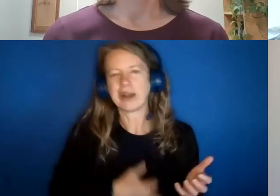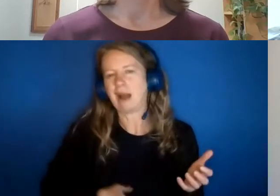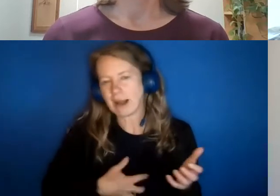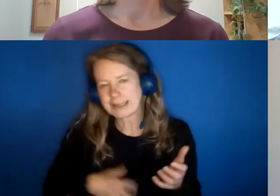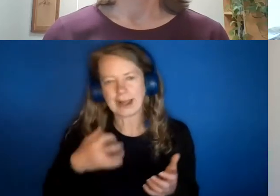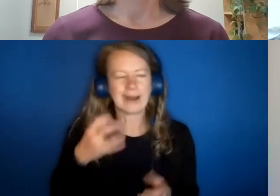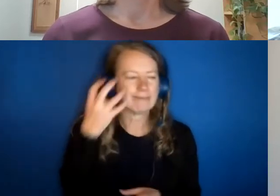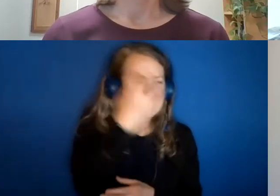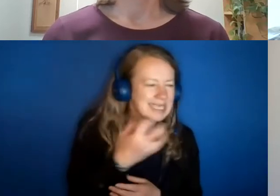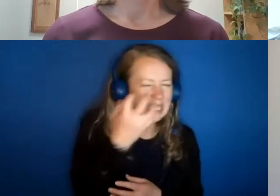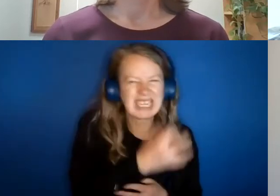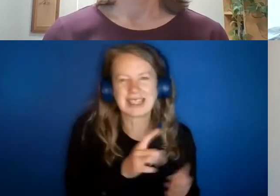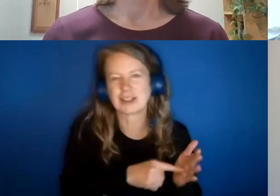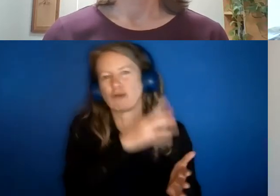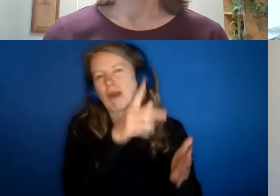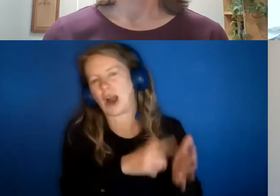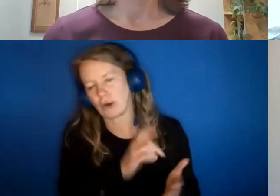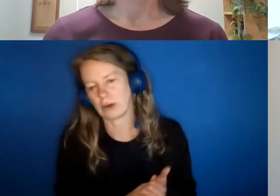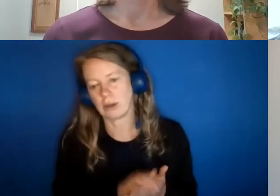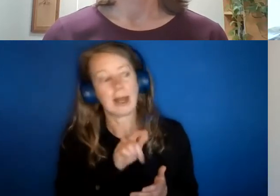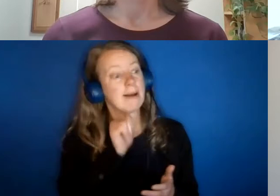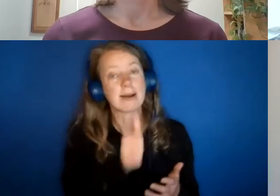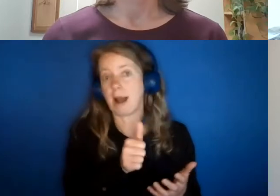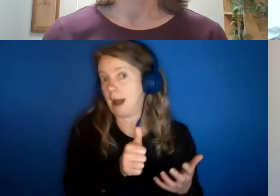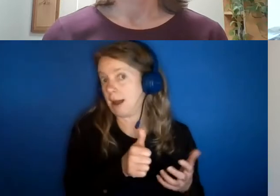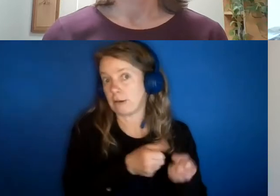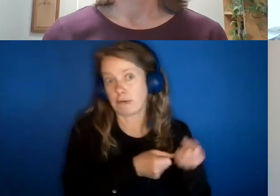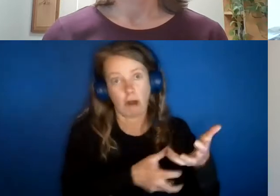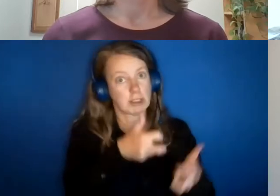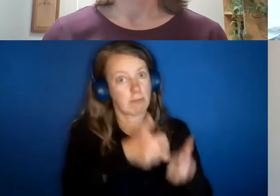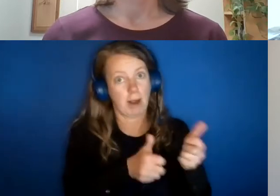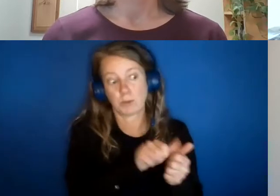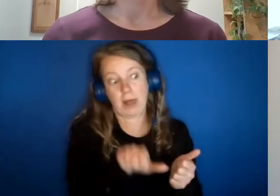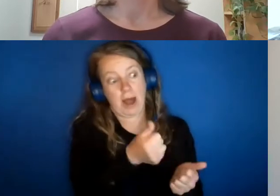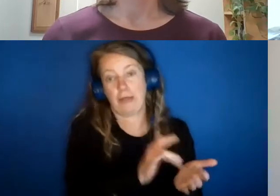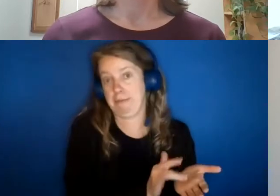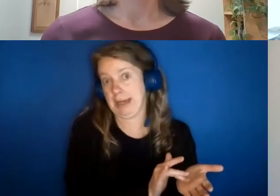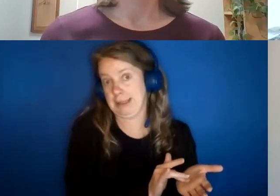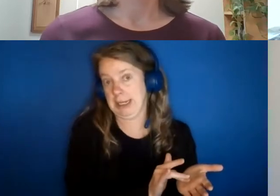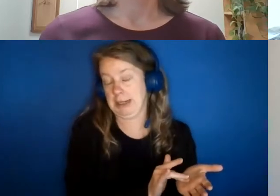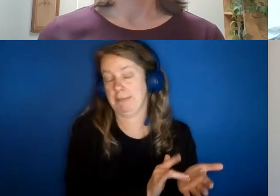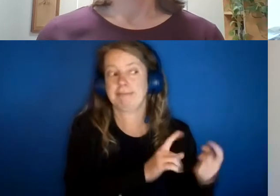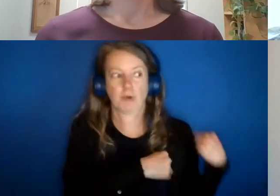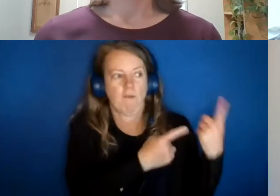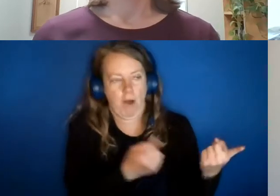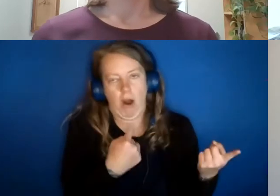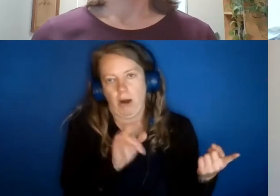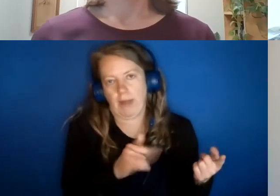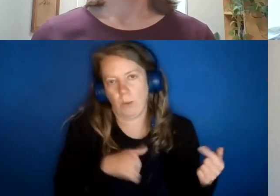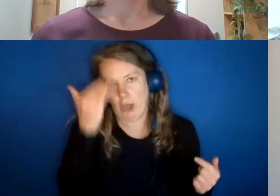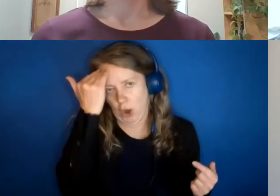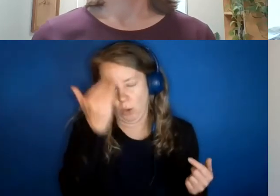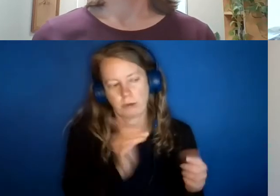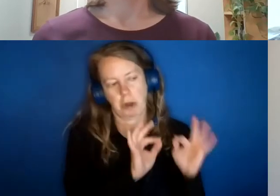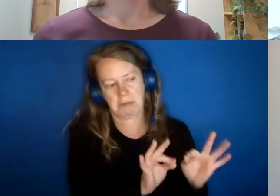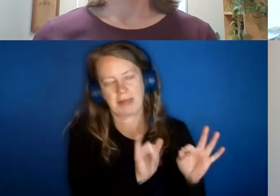that. No medication interactions with this one that we know of so far, so very good on that front if you're on quite a few